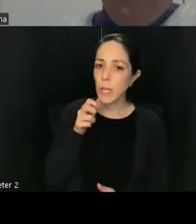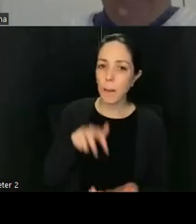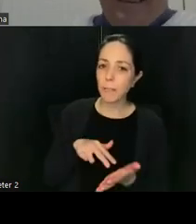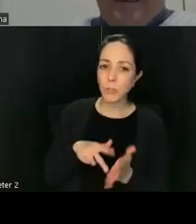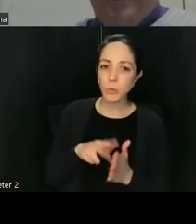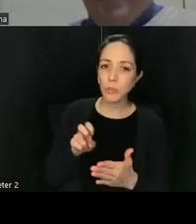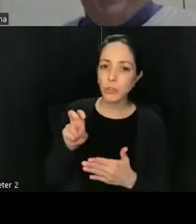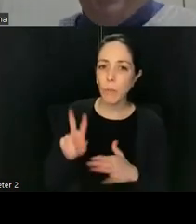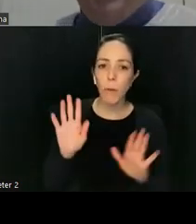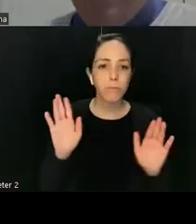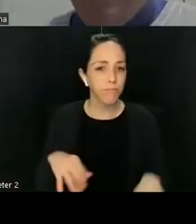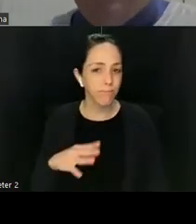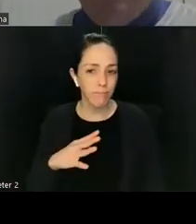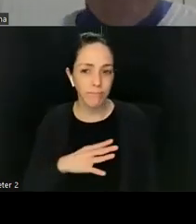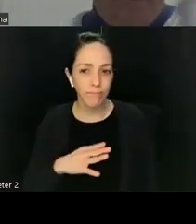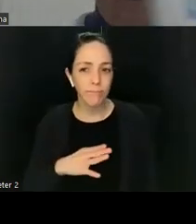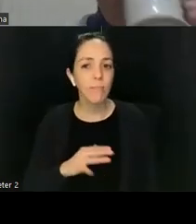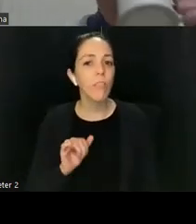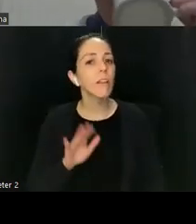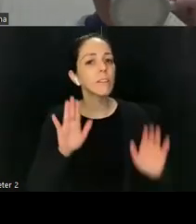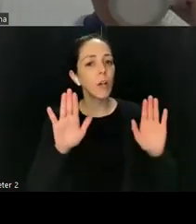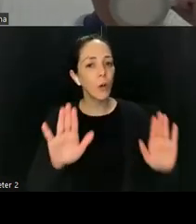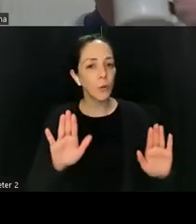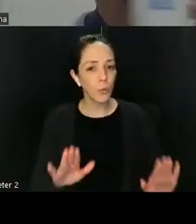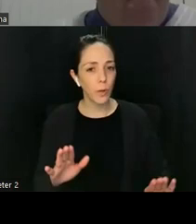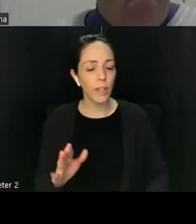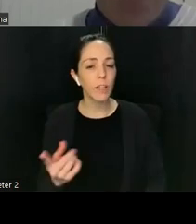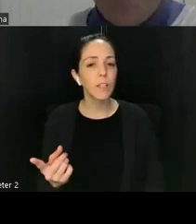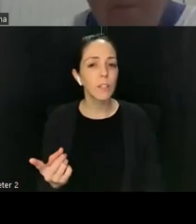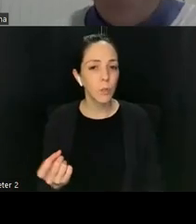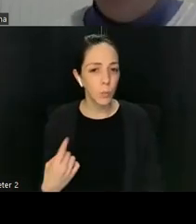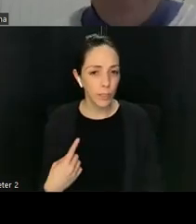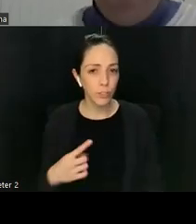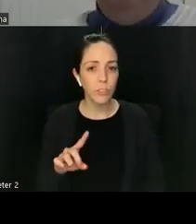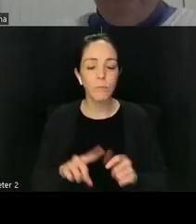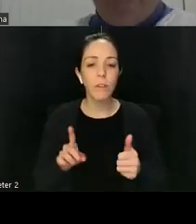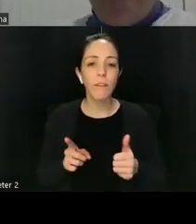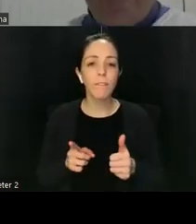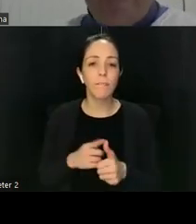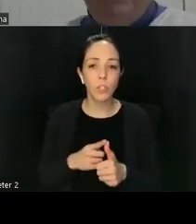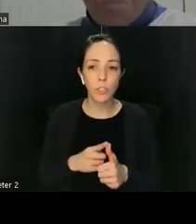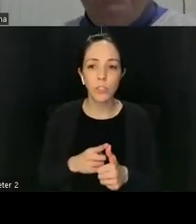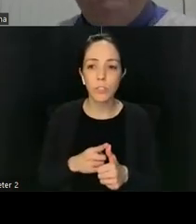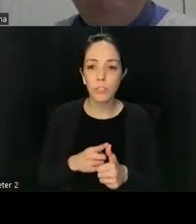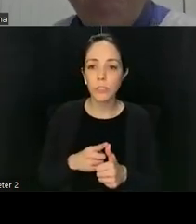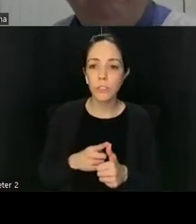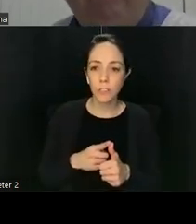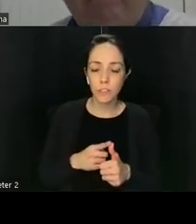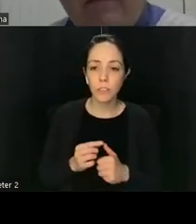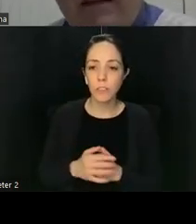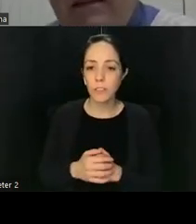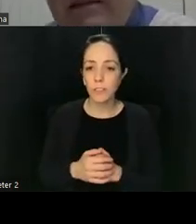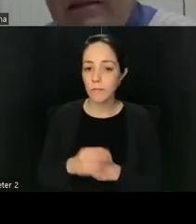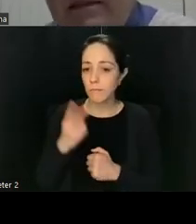you've asked the question. That's a great question. And I just want to first, before we move on from public comment, I wanted to make sure that no one